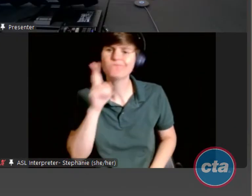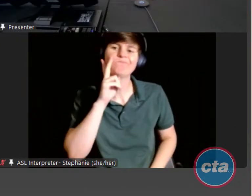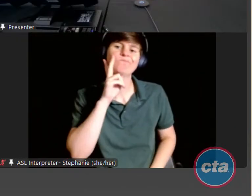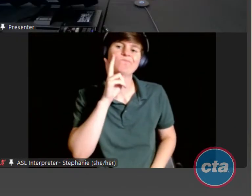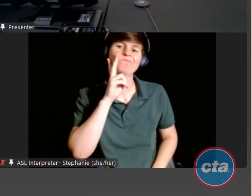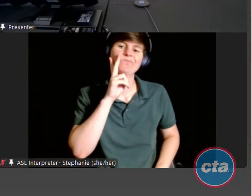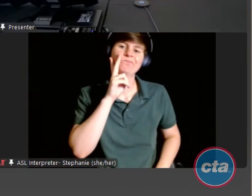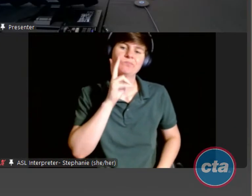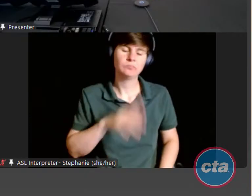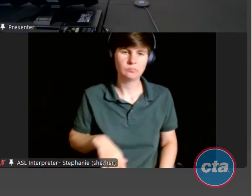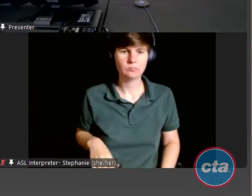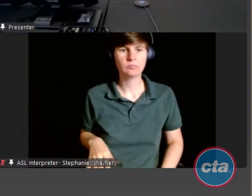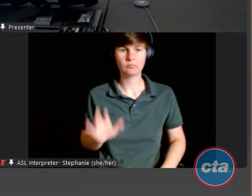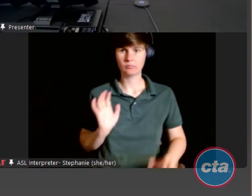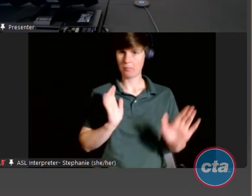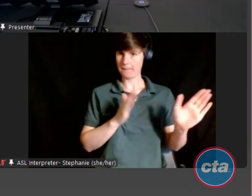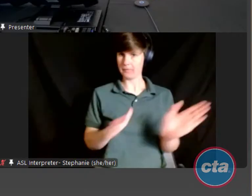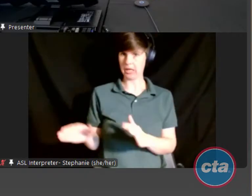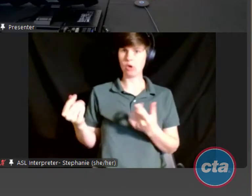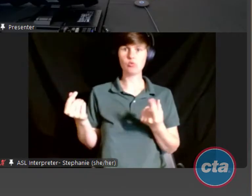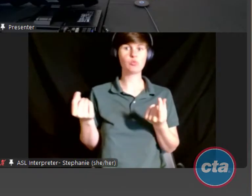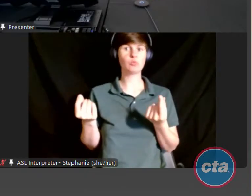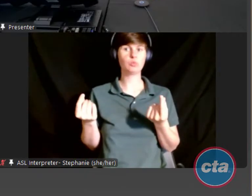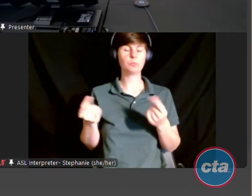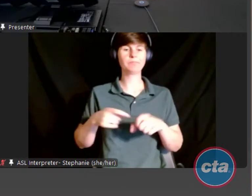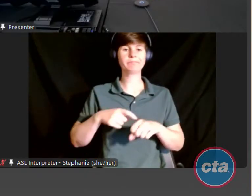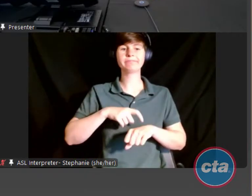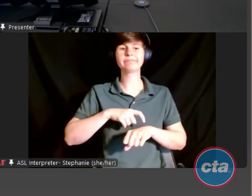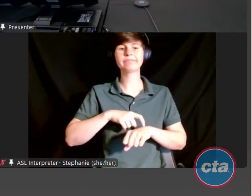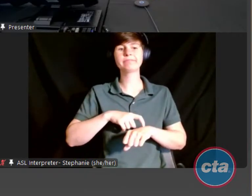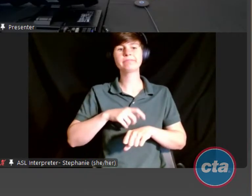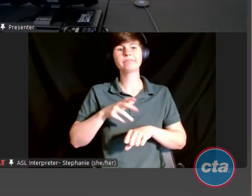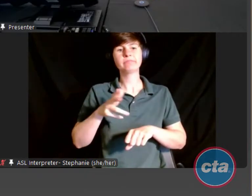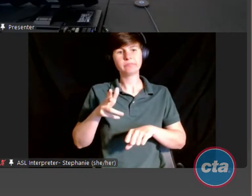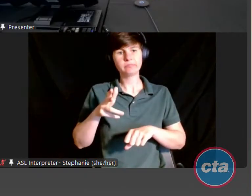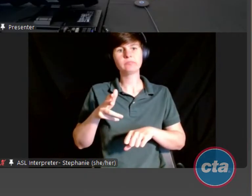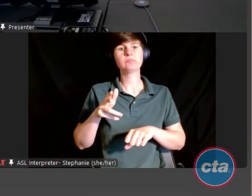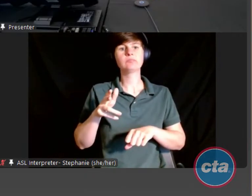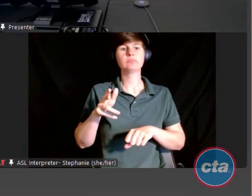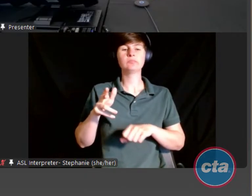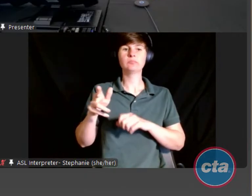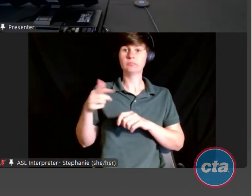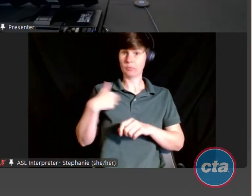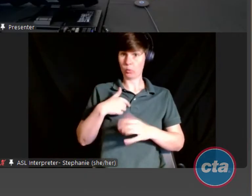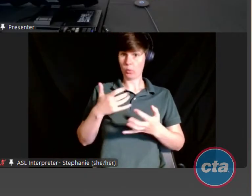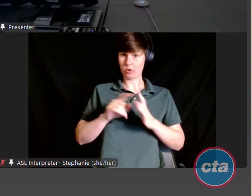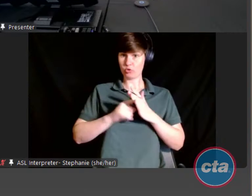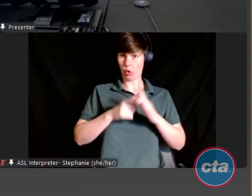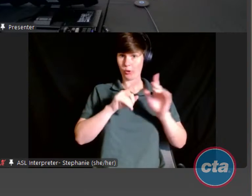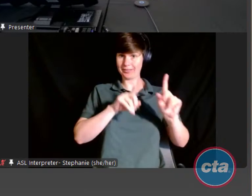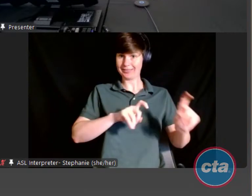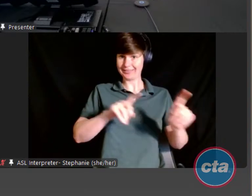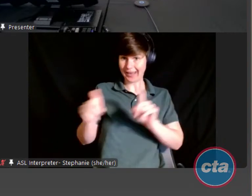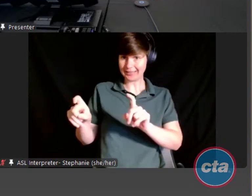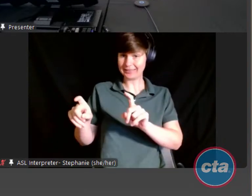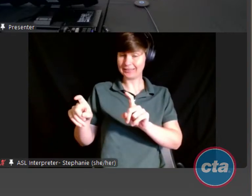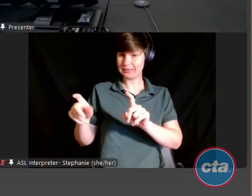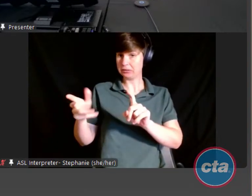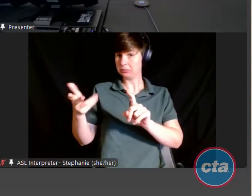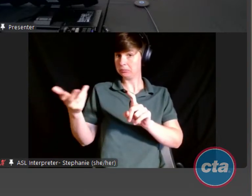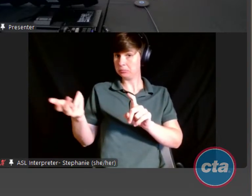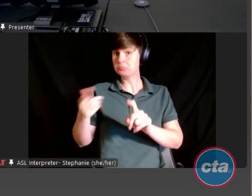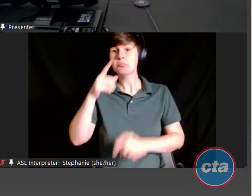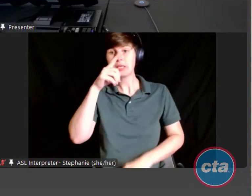is rolling out, first stakeholder and target market testing this summer,